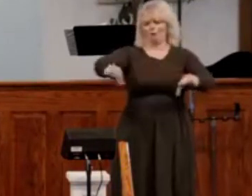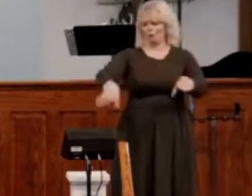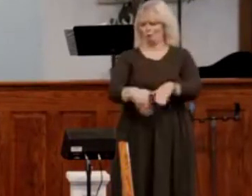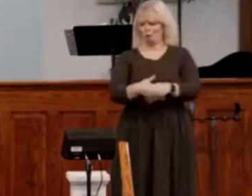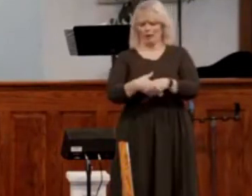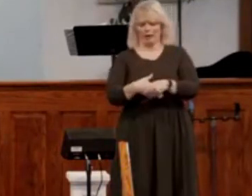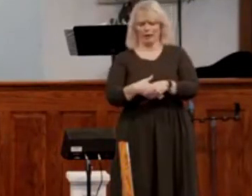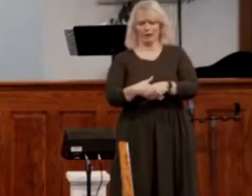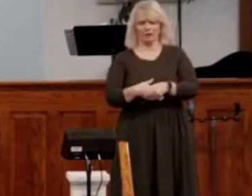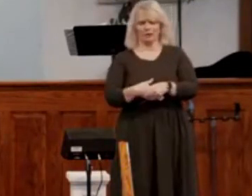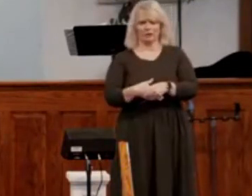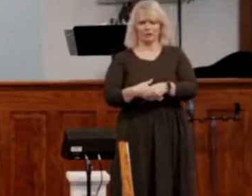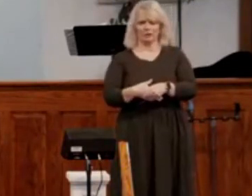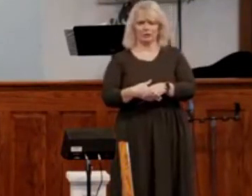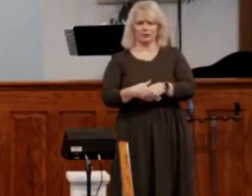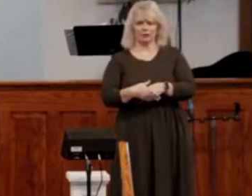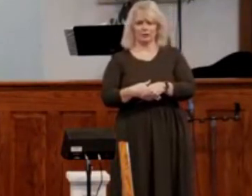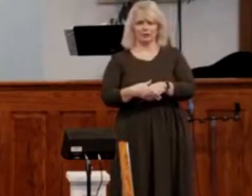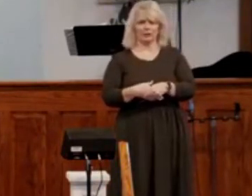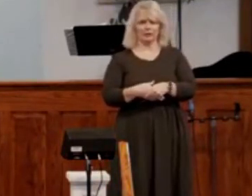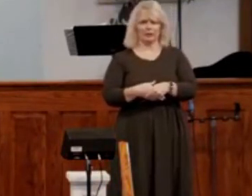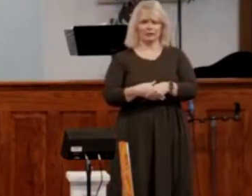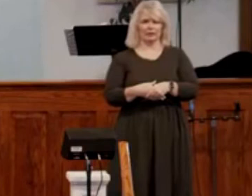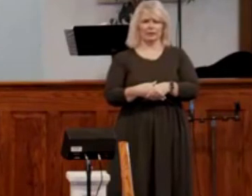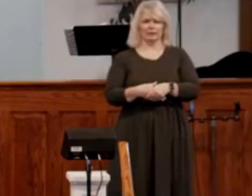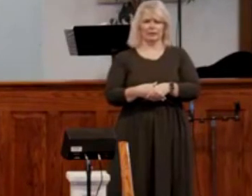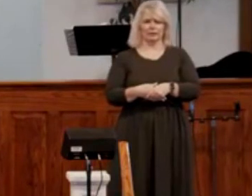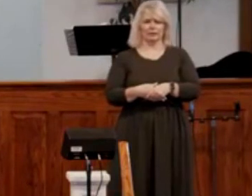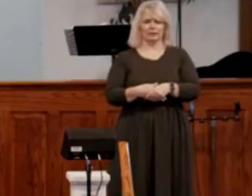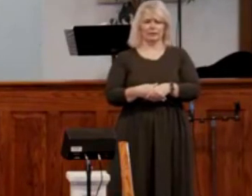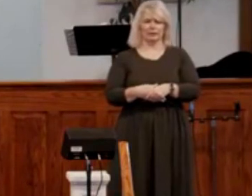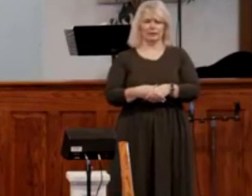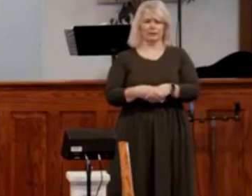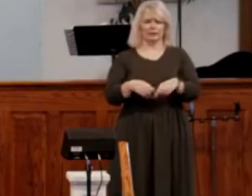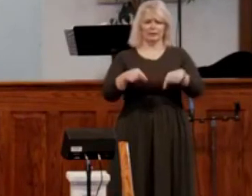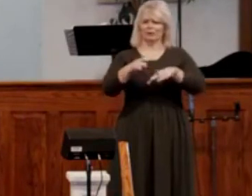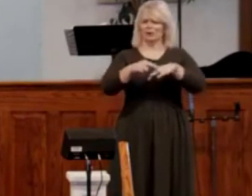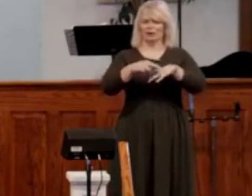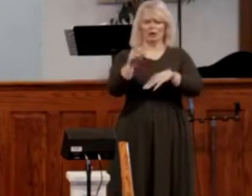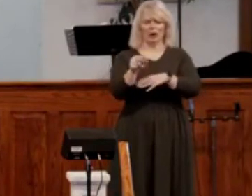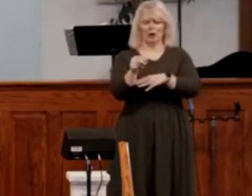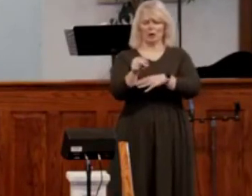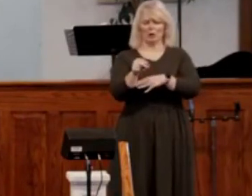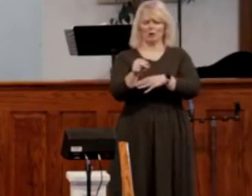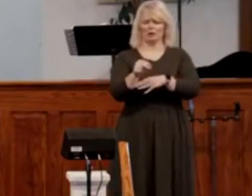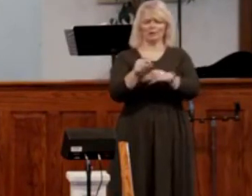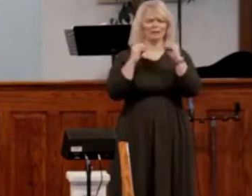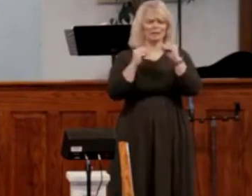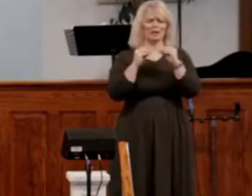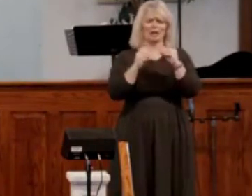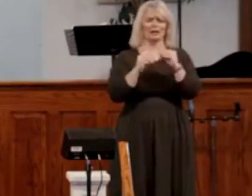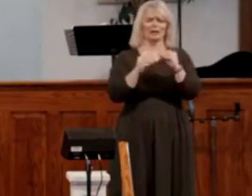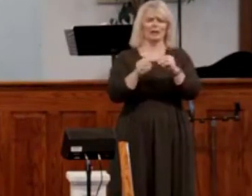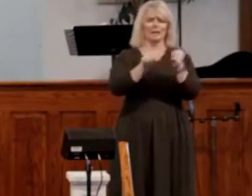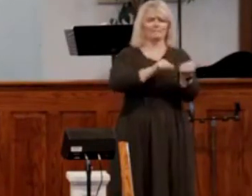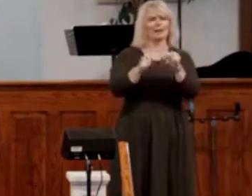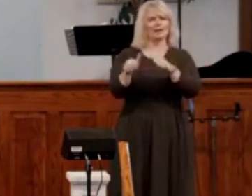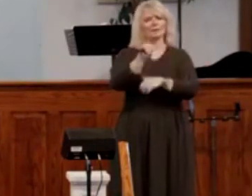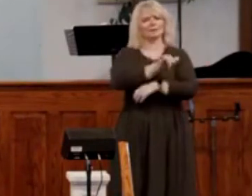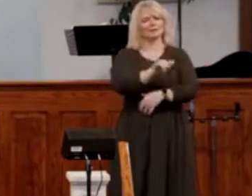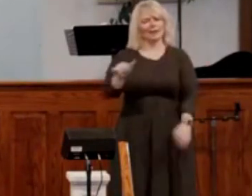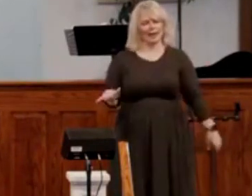know, by the power invested in me by this ring made by whoever. And it has nothing to do with it. Baptism is the same way.